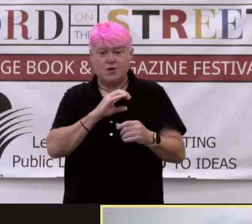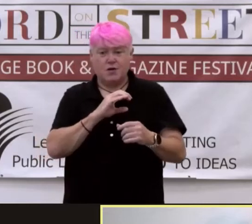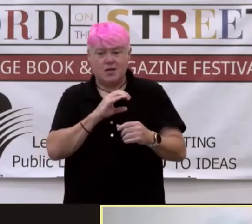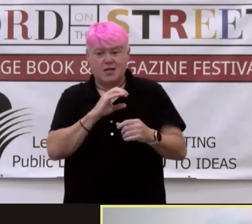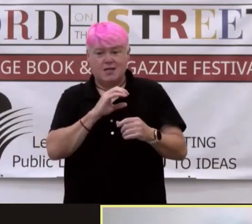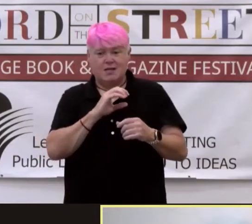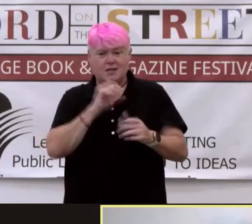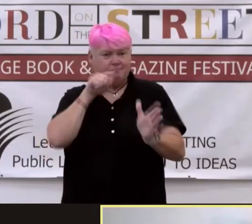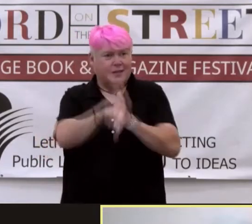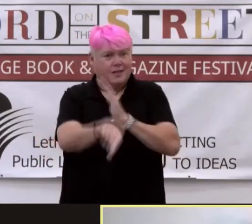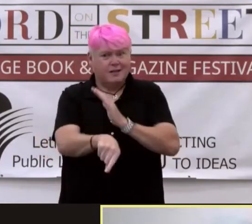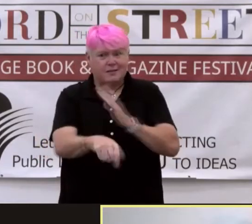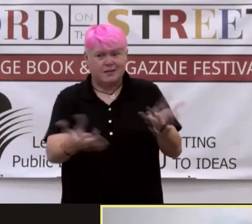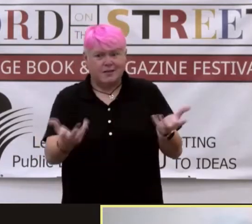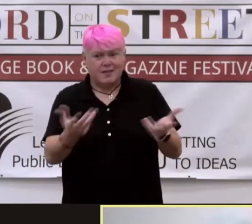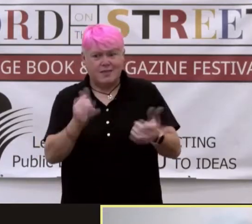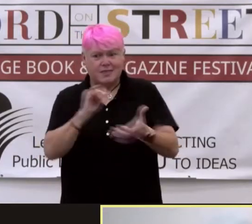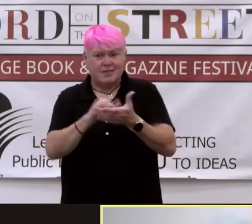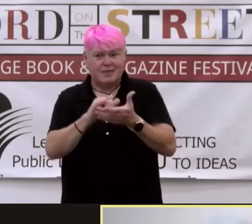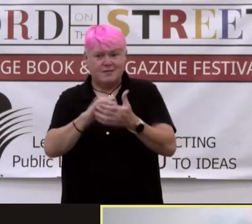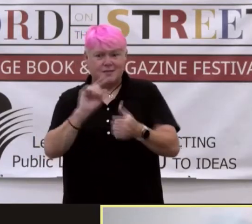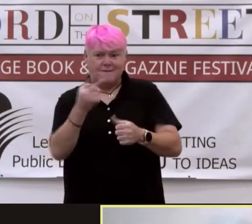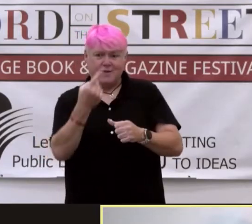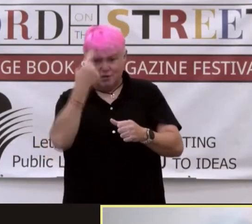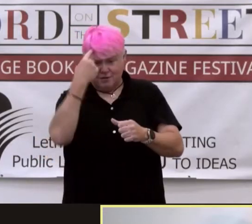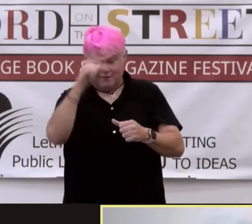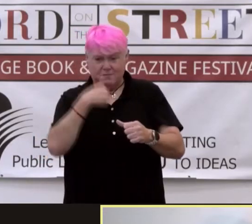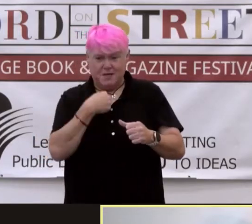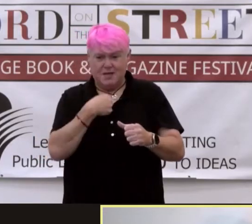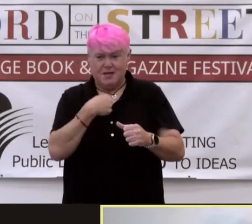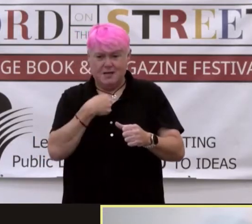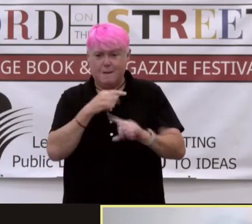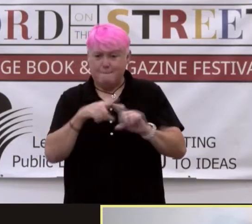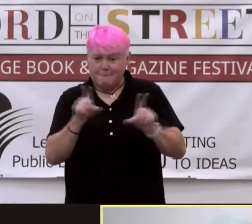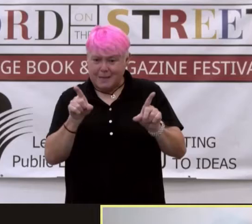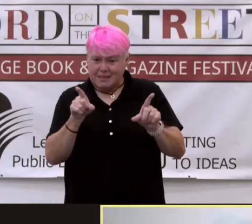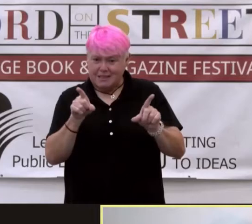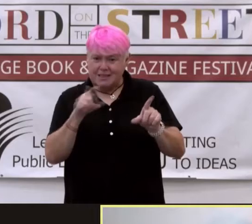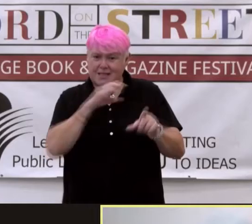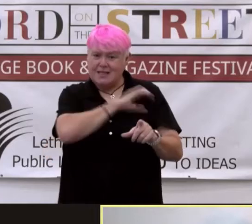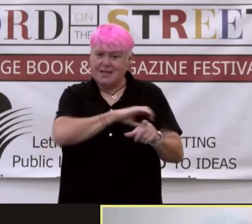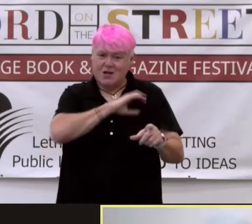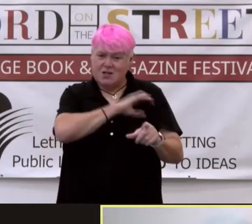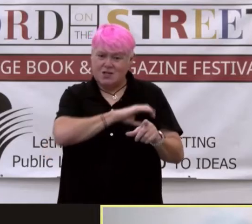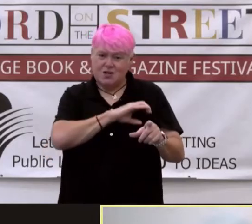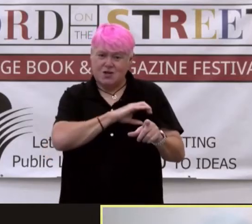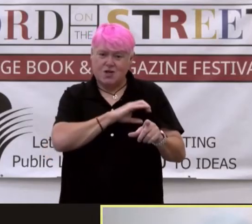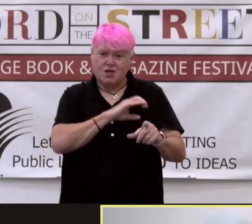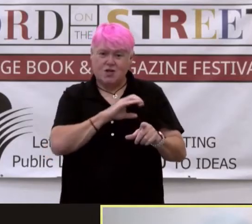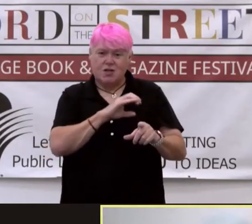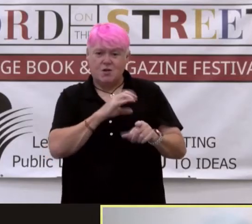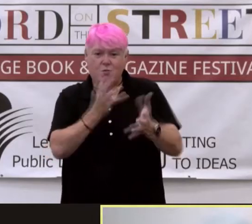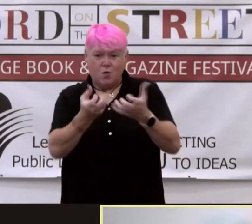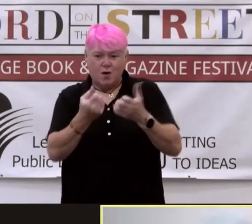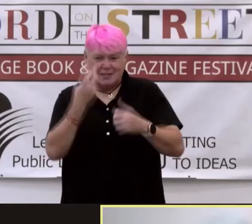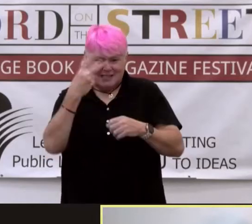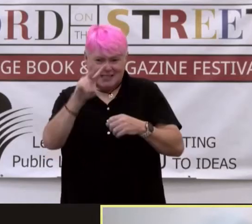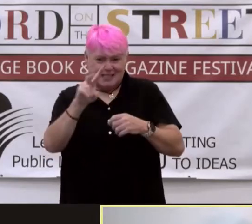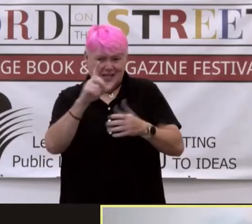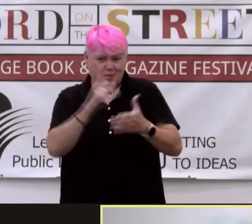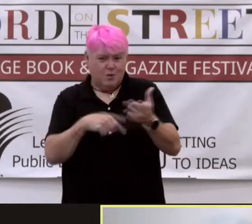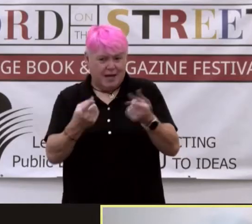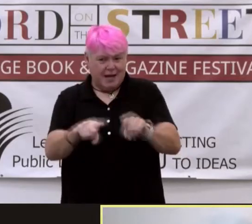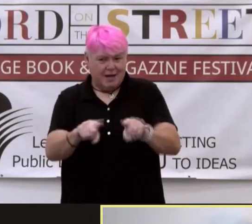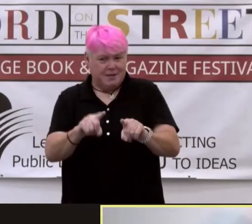that was like a first for me, and that was so exciting. But she is so determined to see this through that there's nothing else she